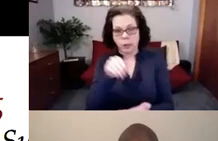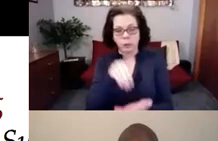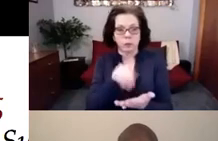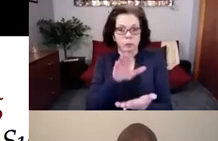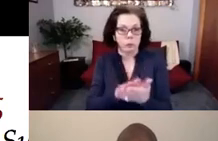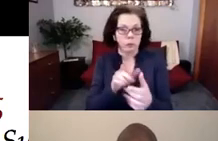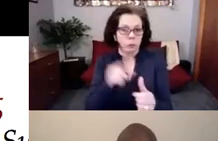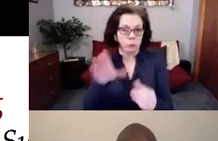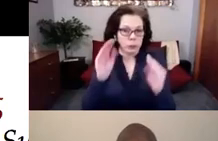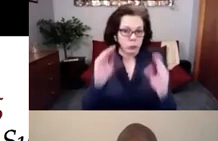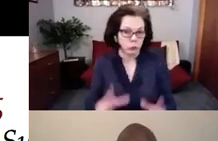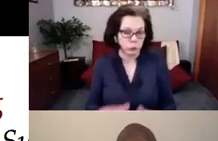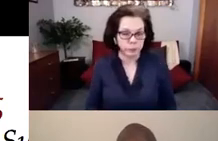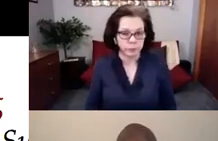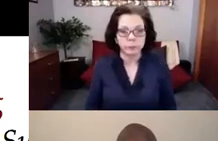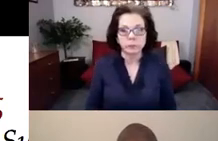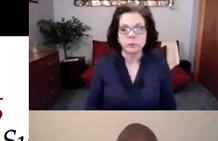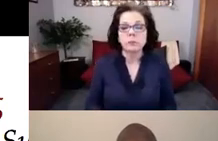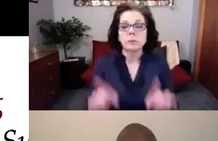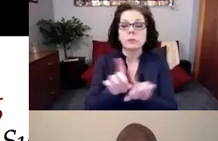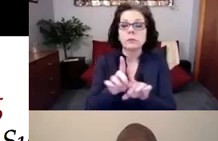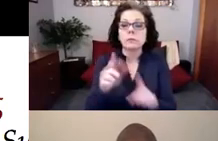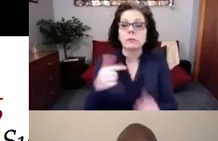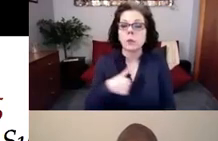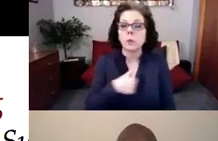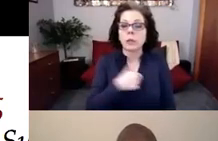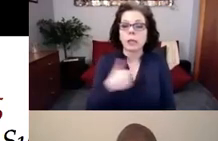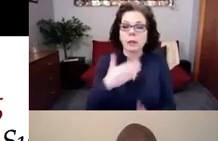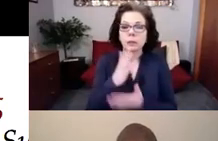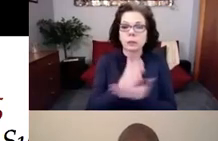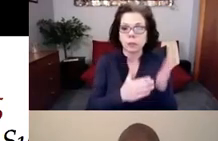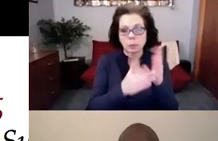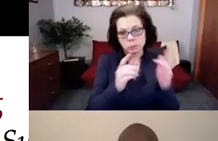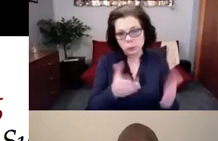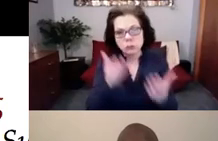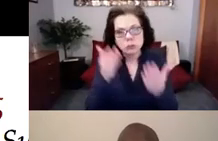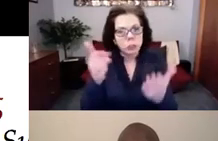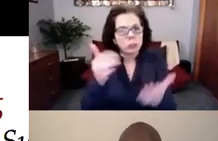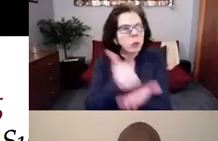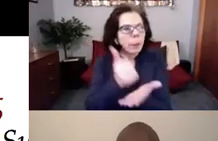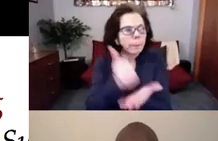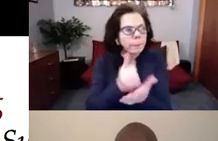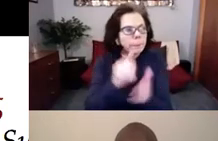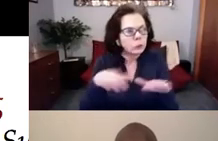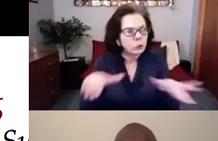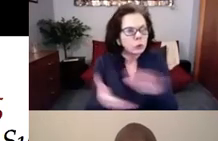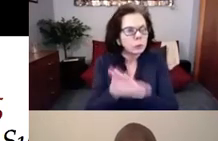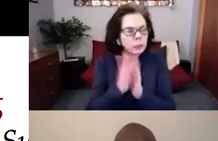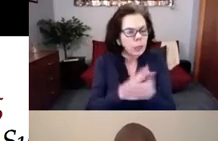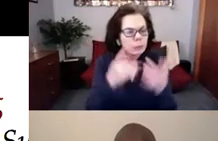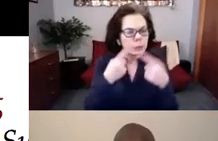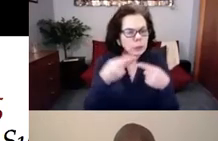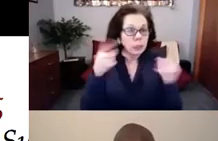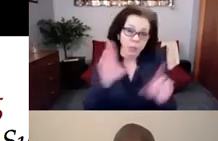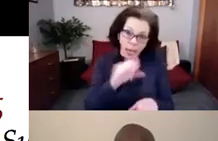We also have some tips or suggestions for helping kids be successful, families be successful in the remote